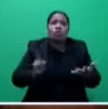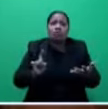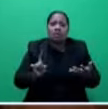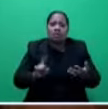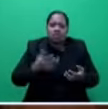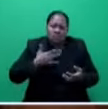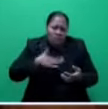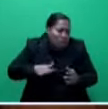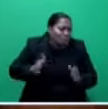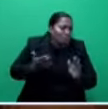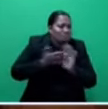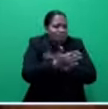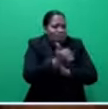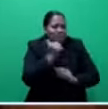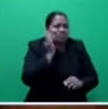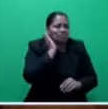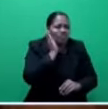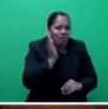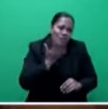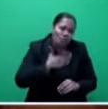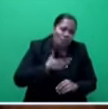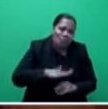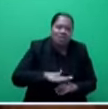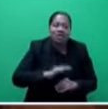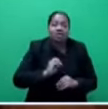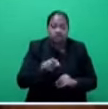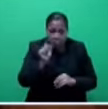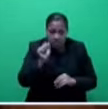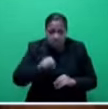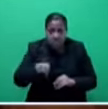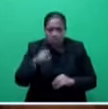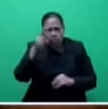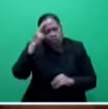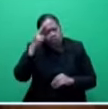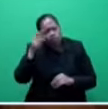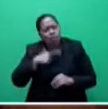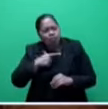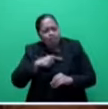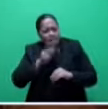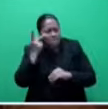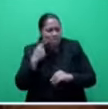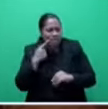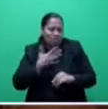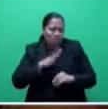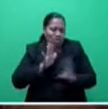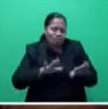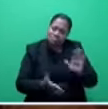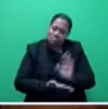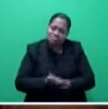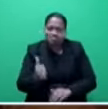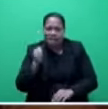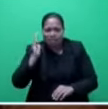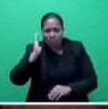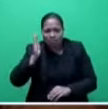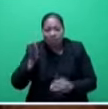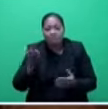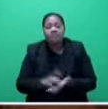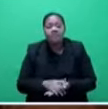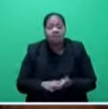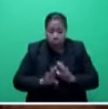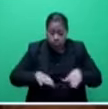to school. Of course, the parents, for obvious reasons, also wanted the children to come back to school. From the students, we have